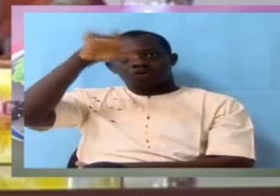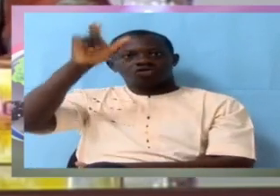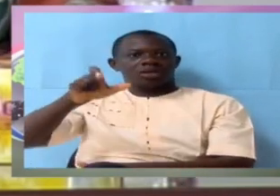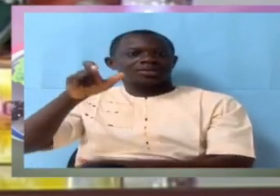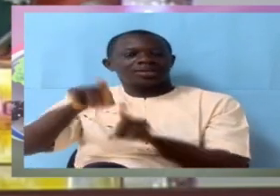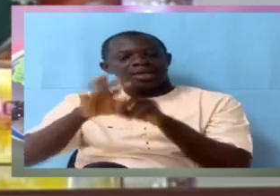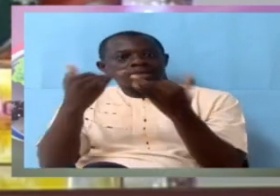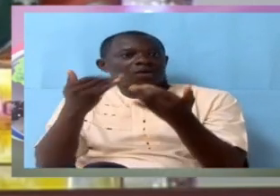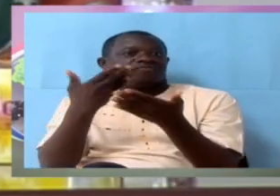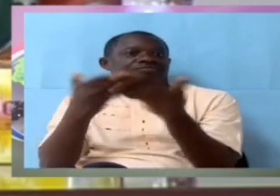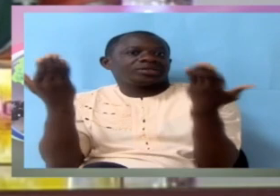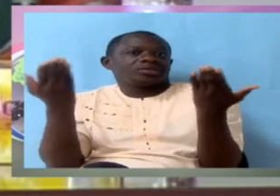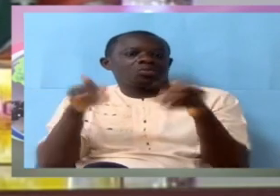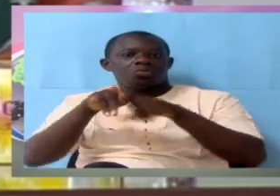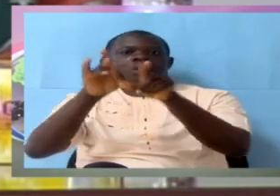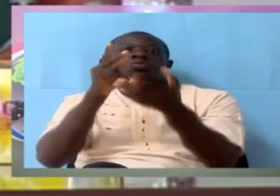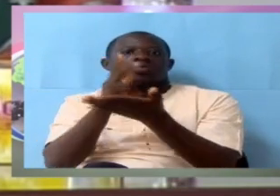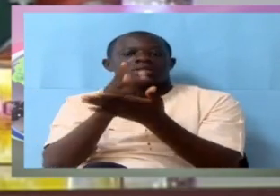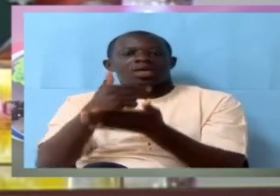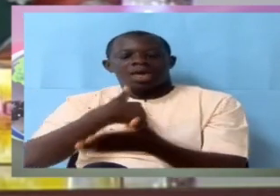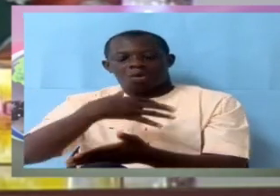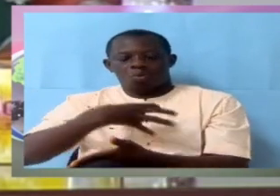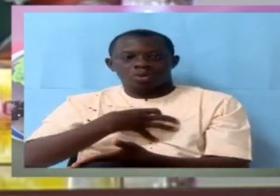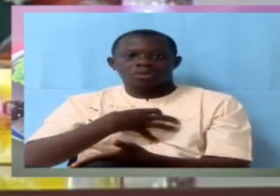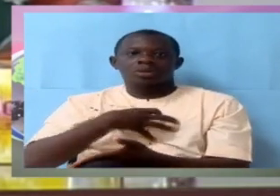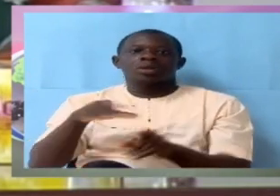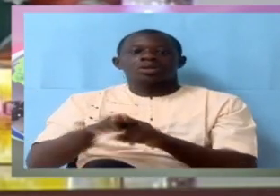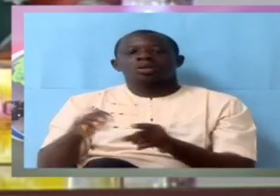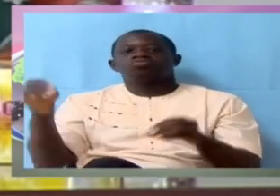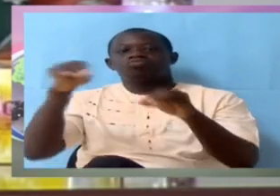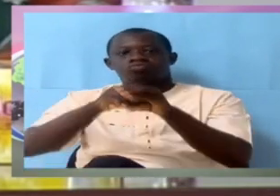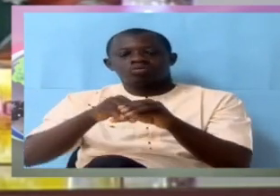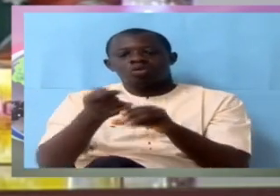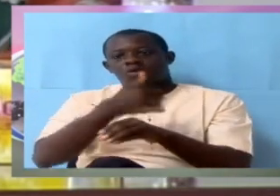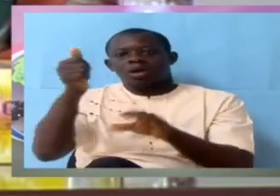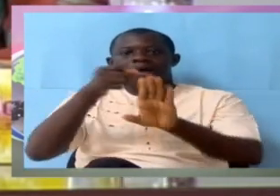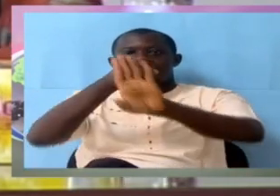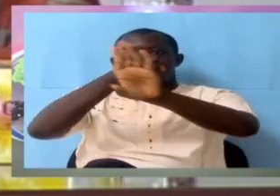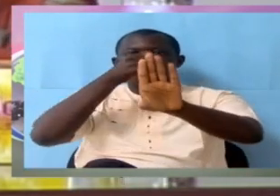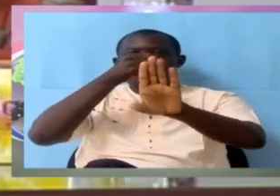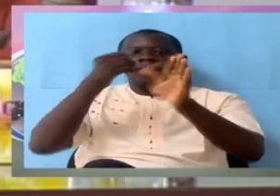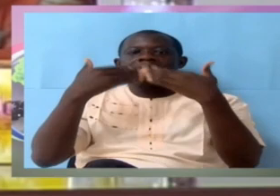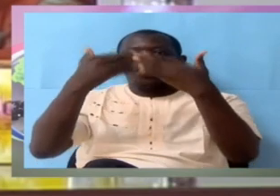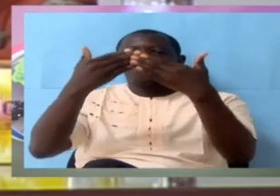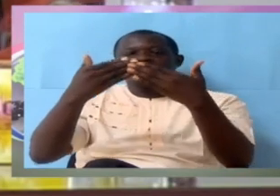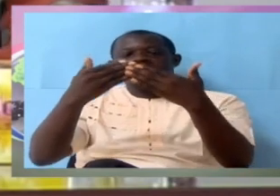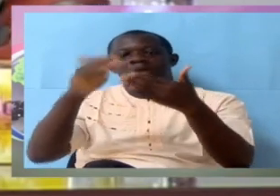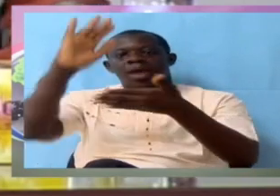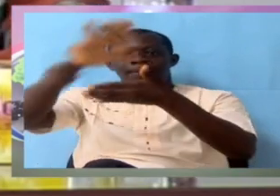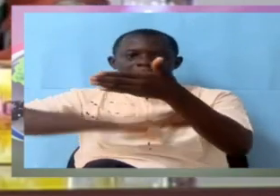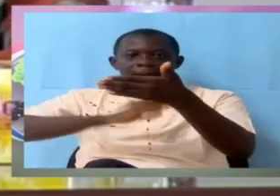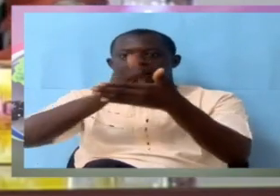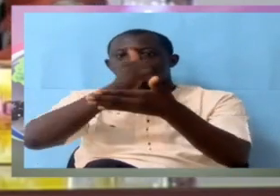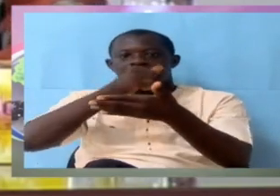witness. I would like to tender in the protective information sheet,